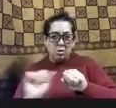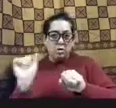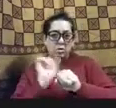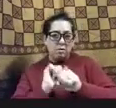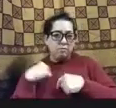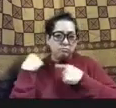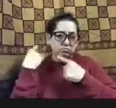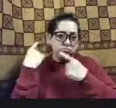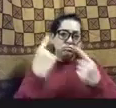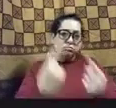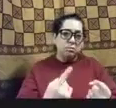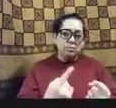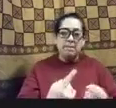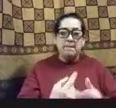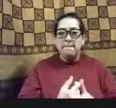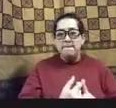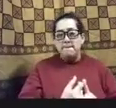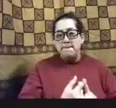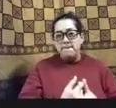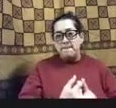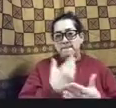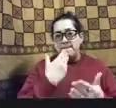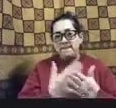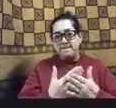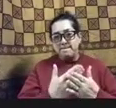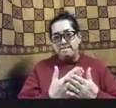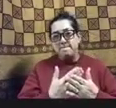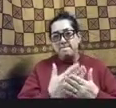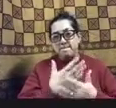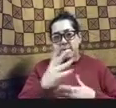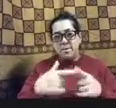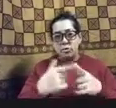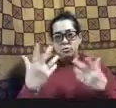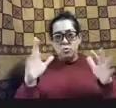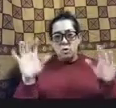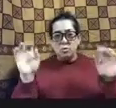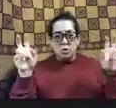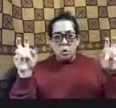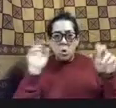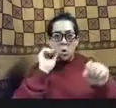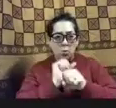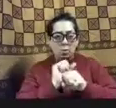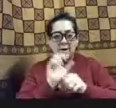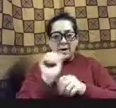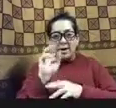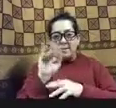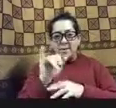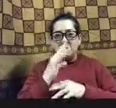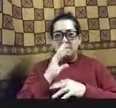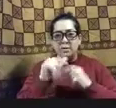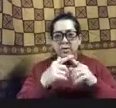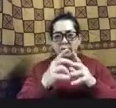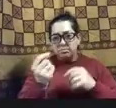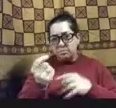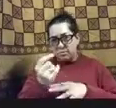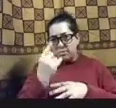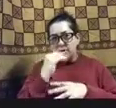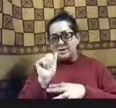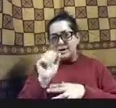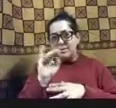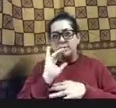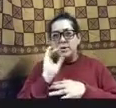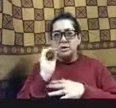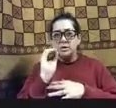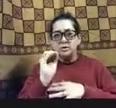time. And that's a great point, Jess, about doing your homework, which I know Amy digs into a little bit, because Amy's all about zero